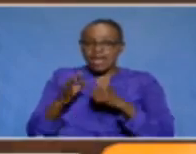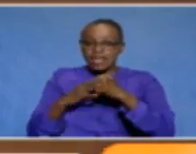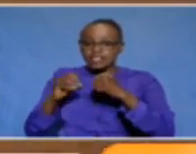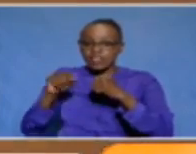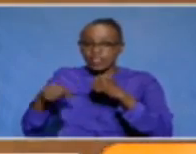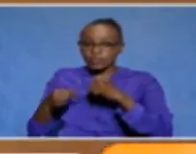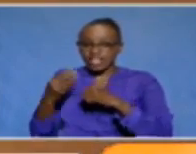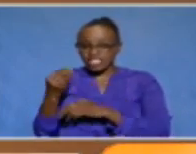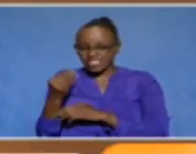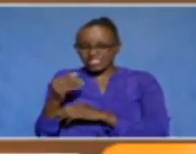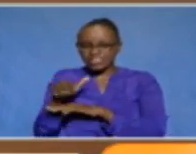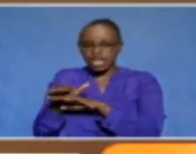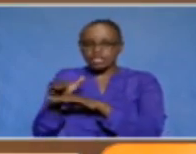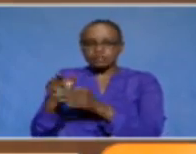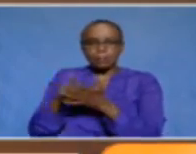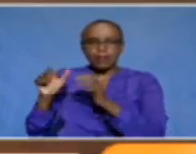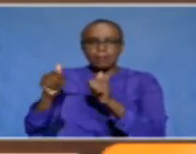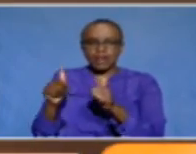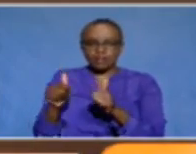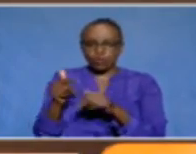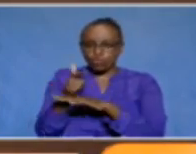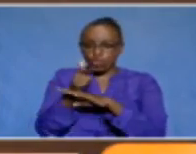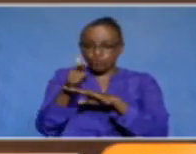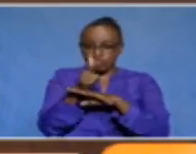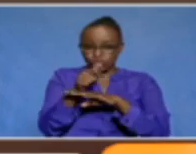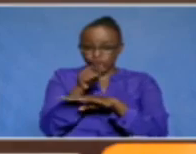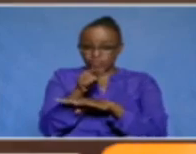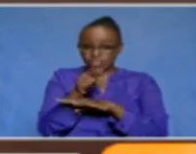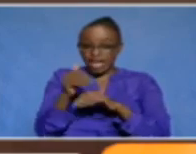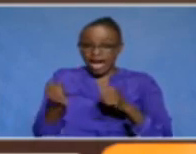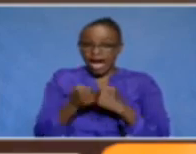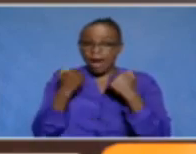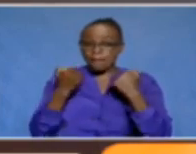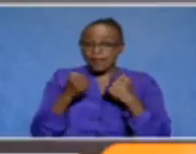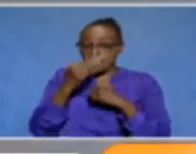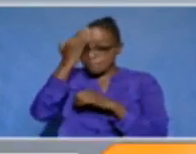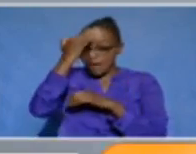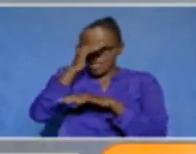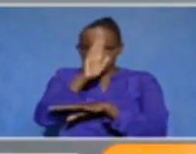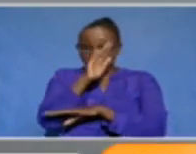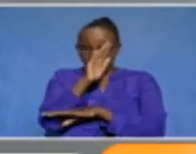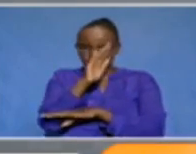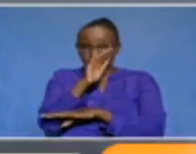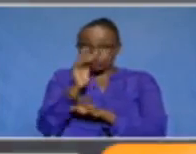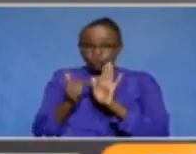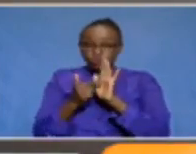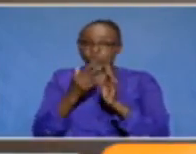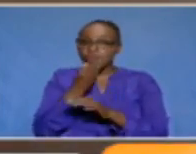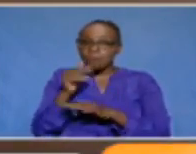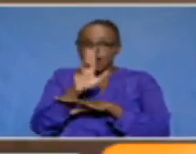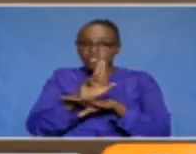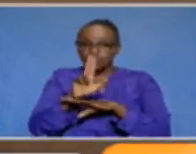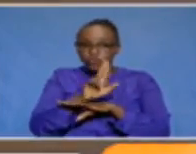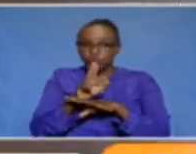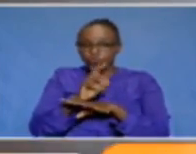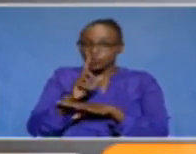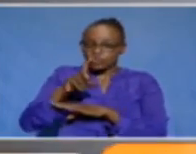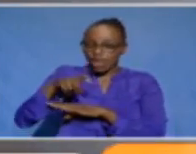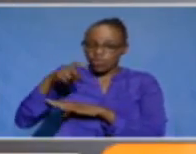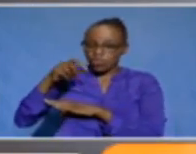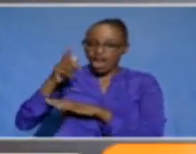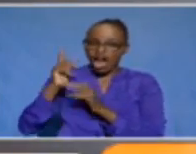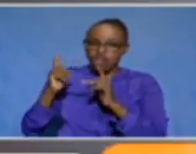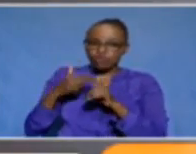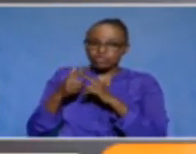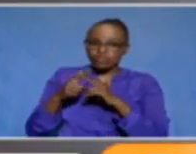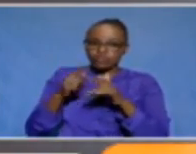80,000 shillings was delayed. Video of the incident, which took place Monday afternoon, shows the man use an excavator to ascend